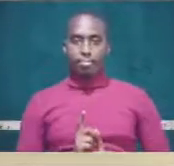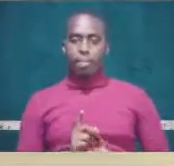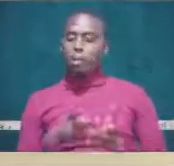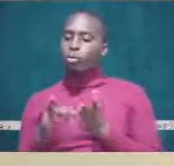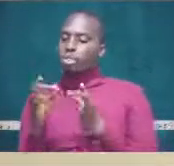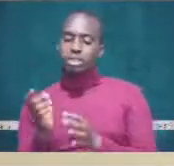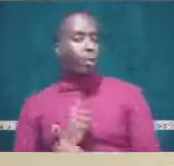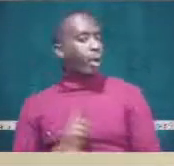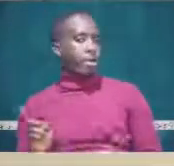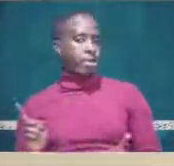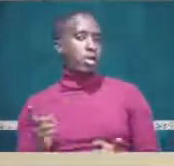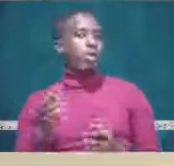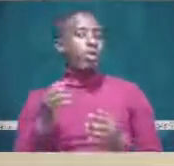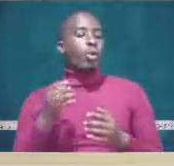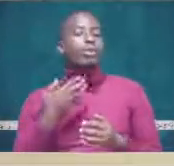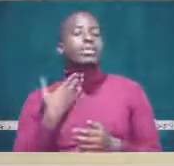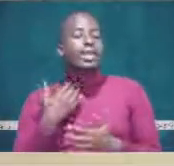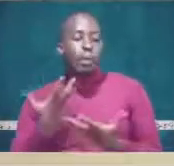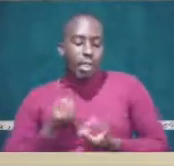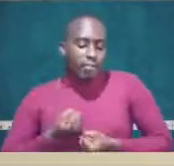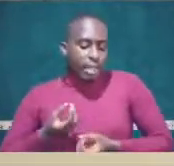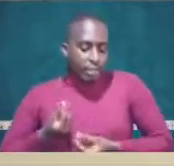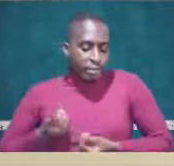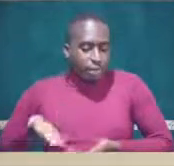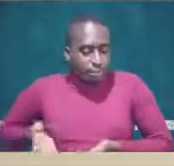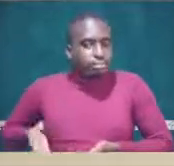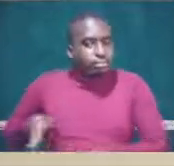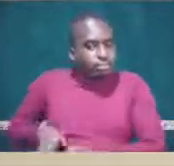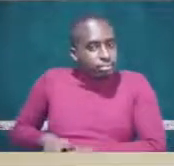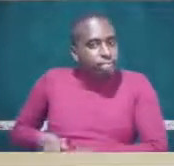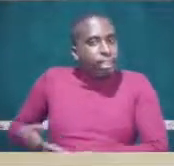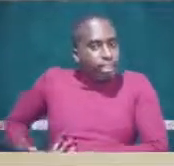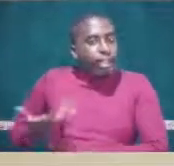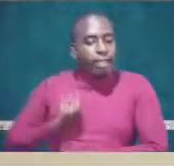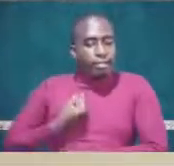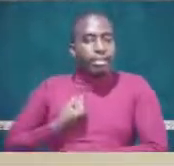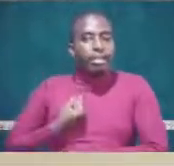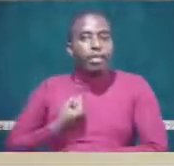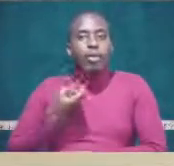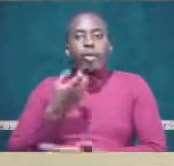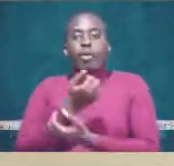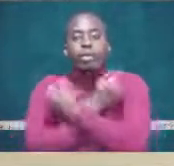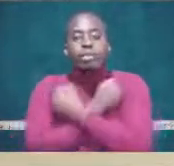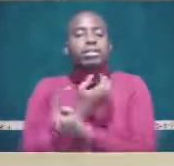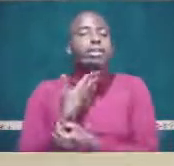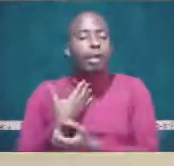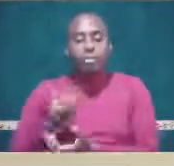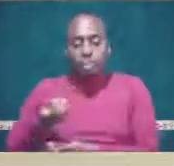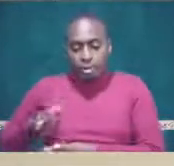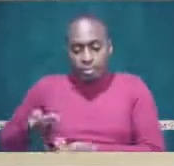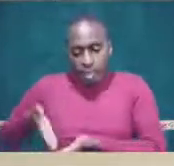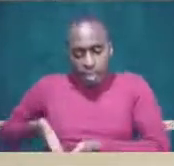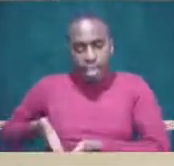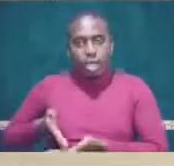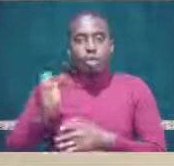buying assets. You prefer holding it in cash. You prefer having cash other than investing. That is what is meant